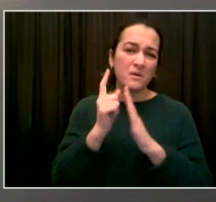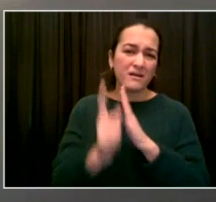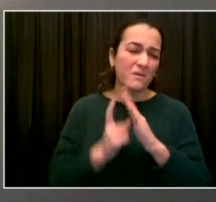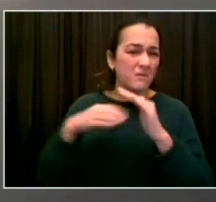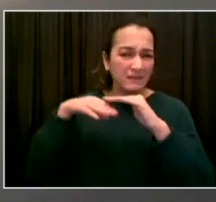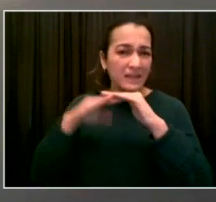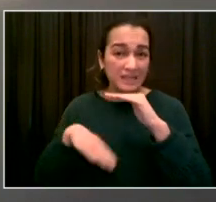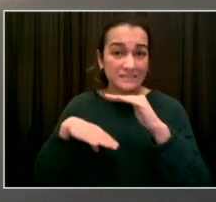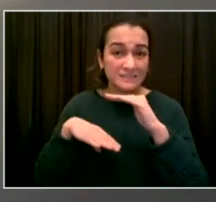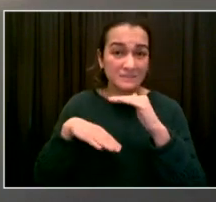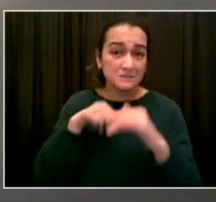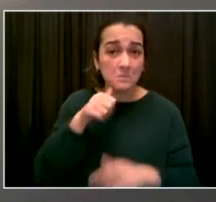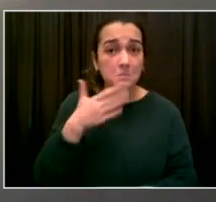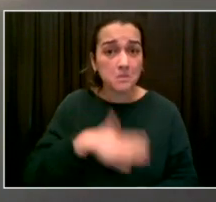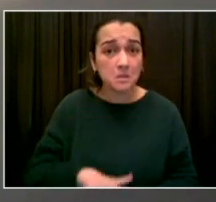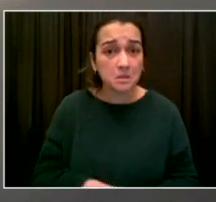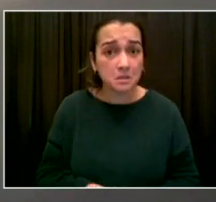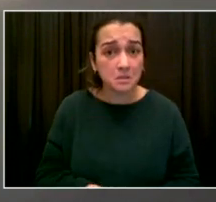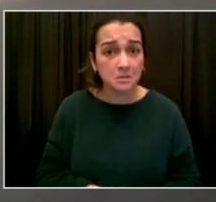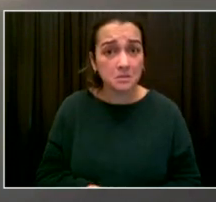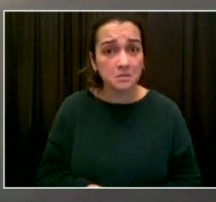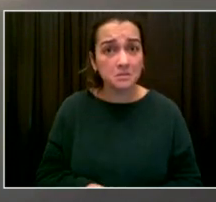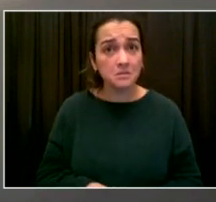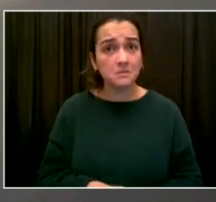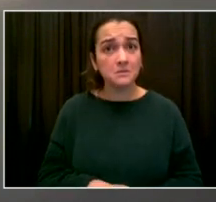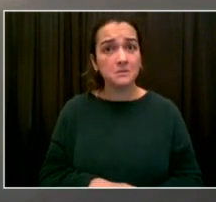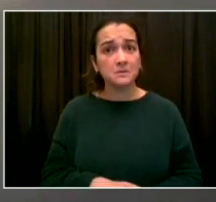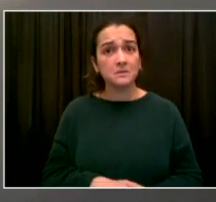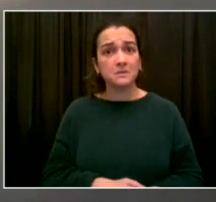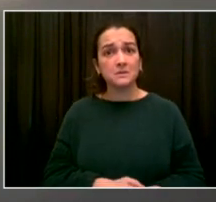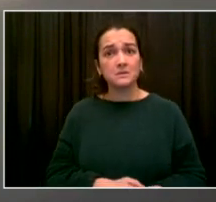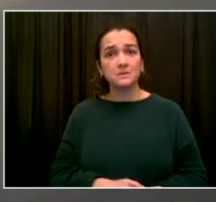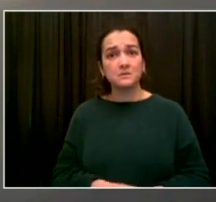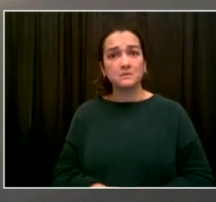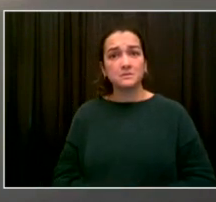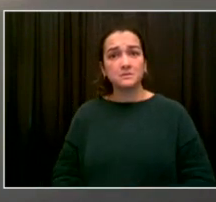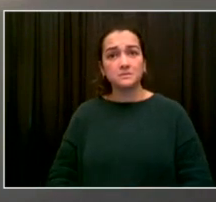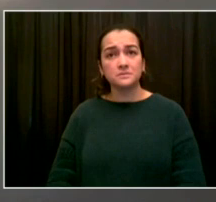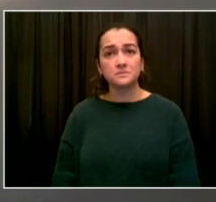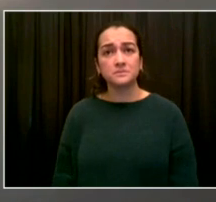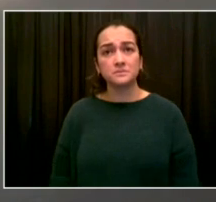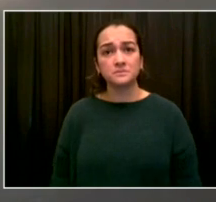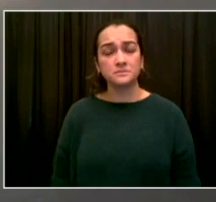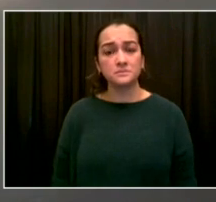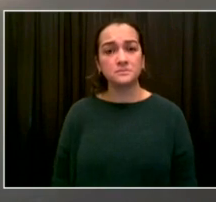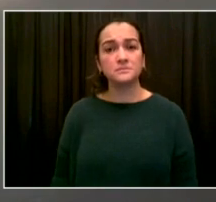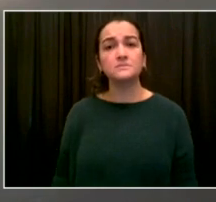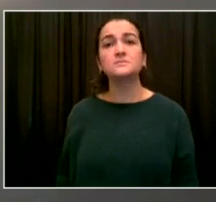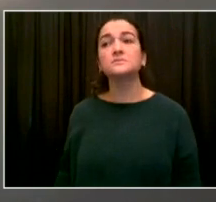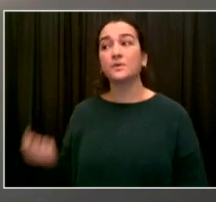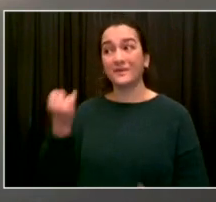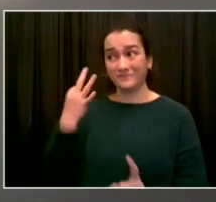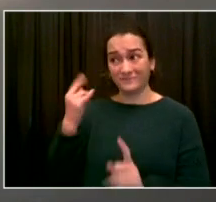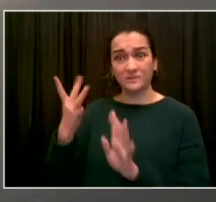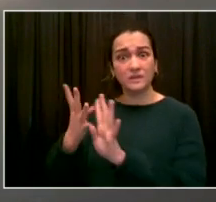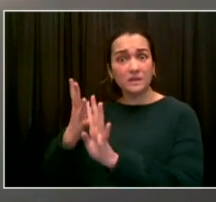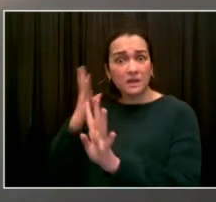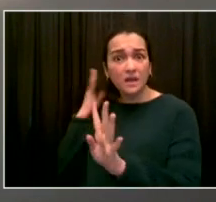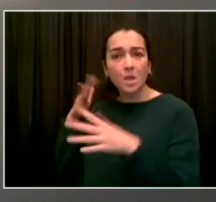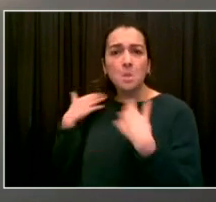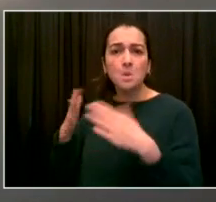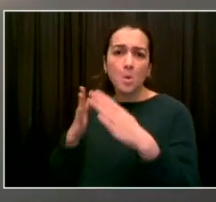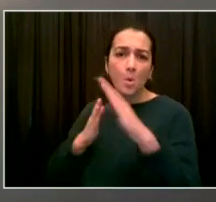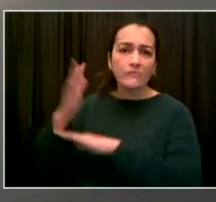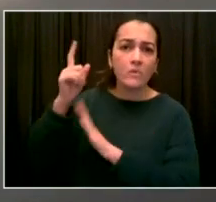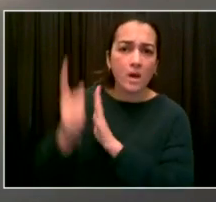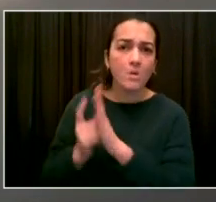might be an hour. You'll find that people will be handed a home test kit if they wish to not have to stand on